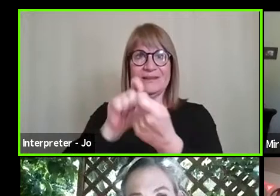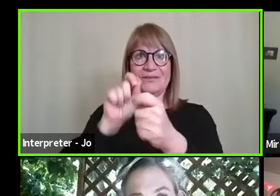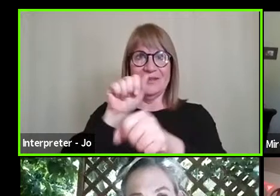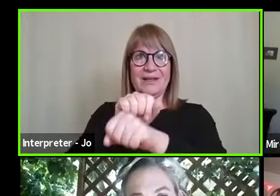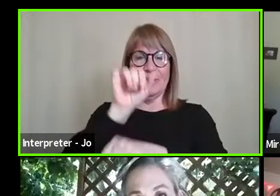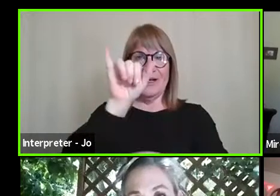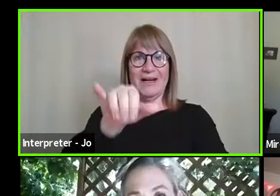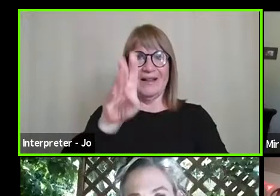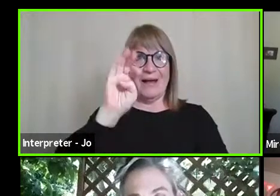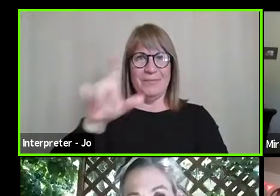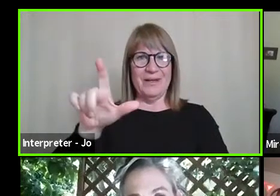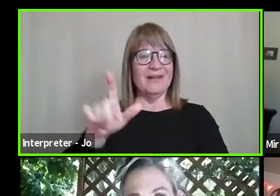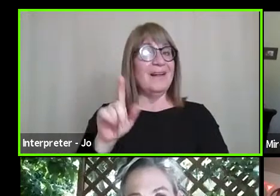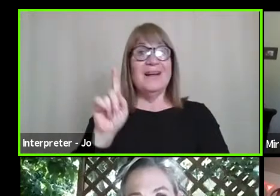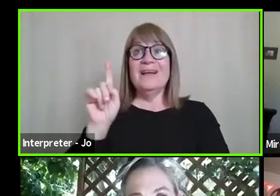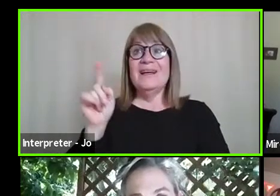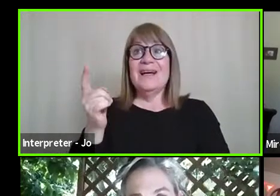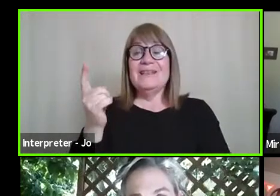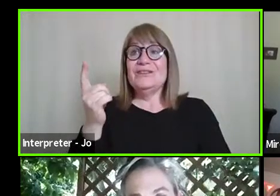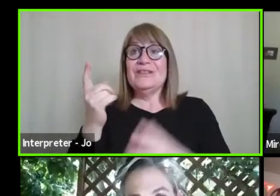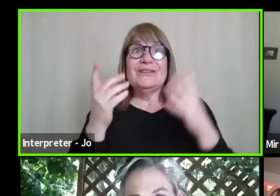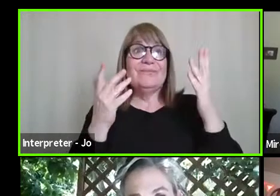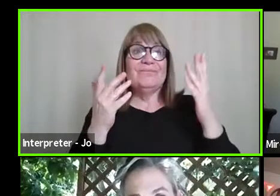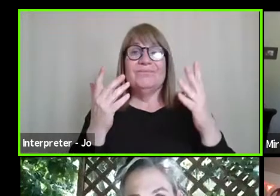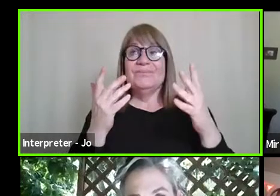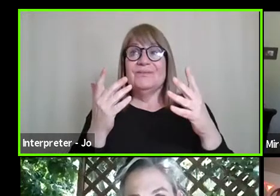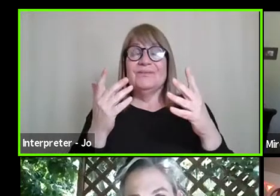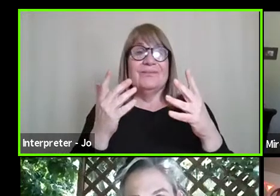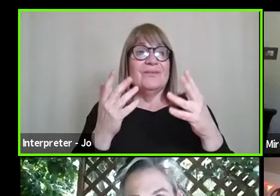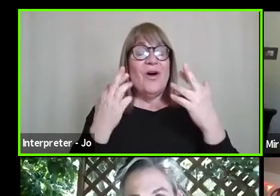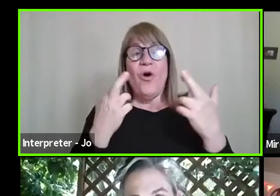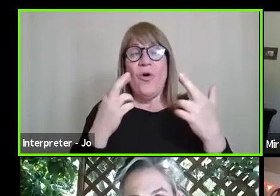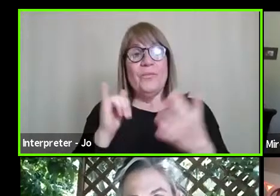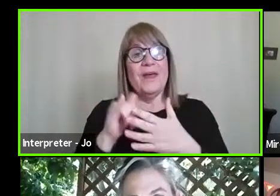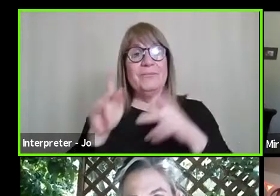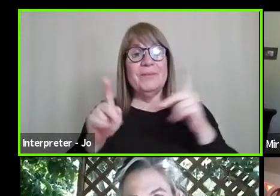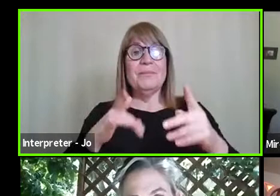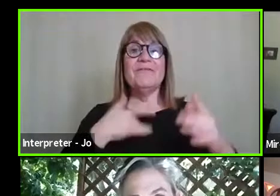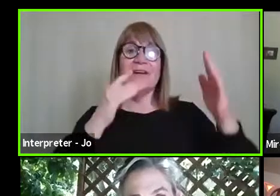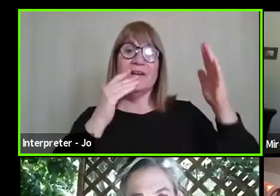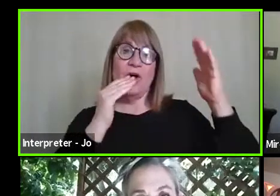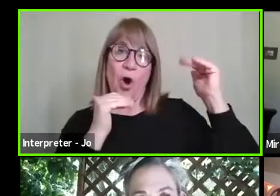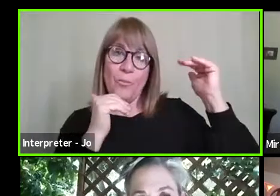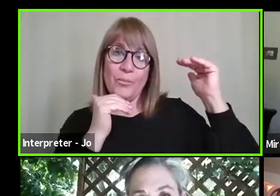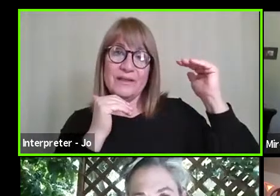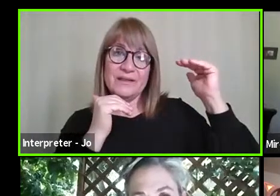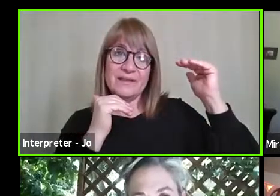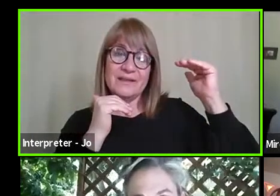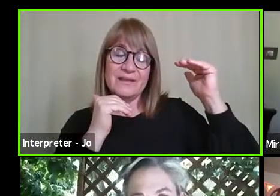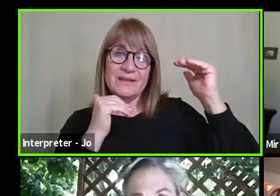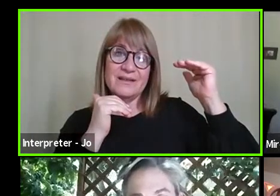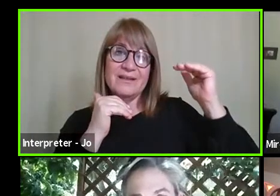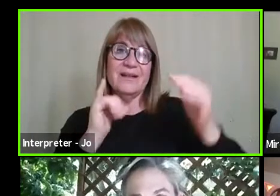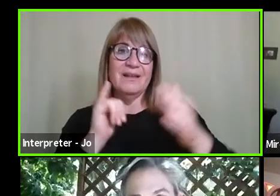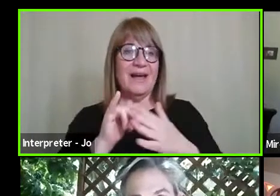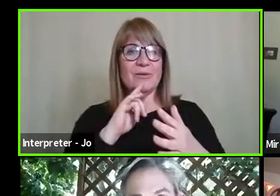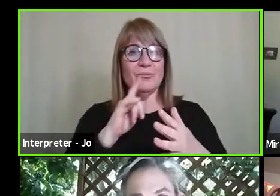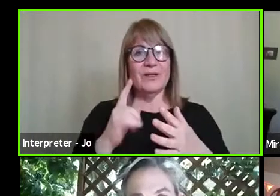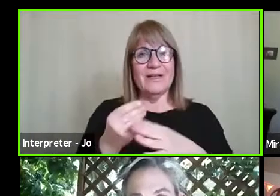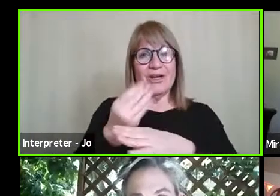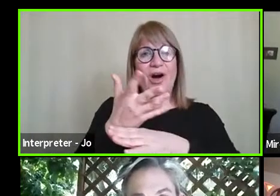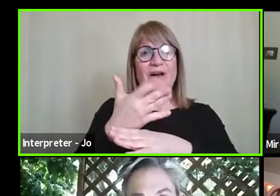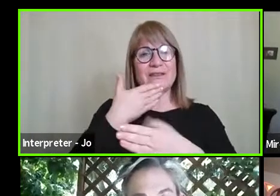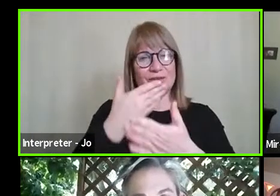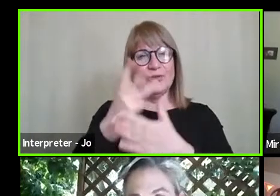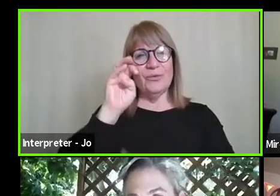hope it just gives hope to folks that there really is a way to generate political will and to create real transformative change um and you